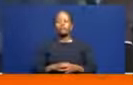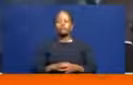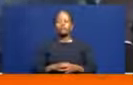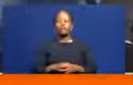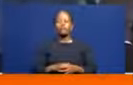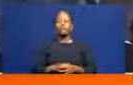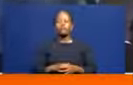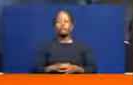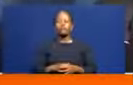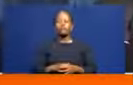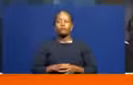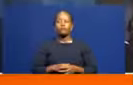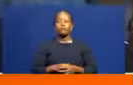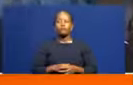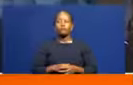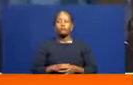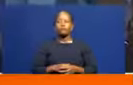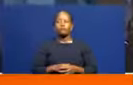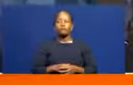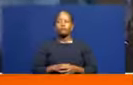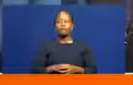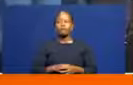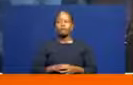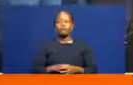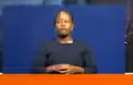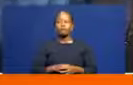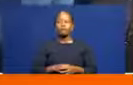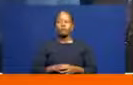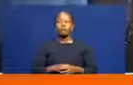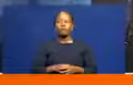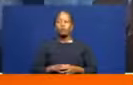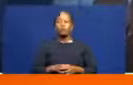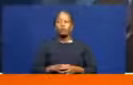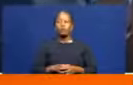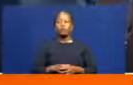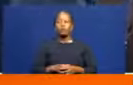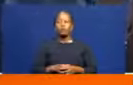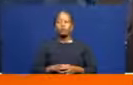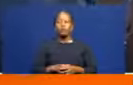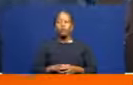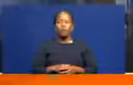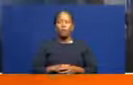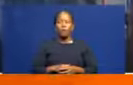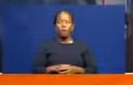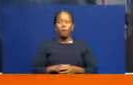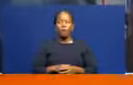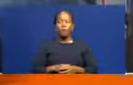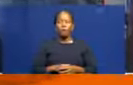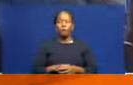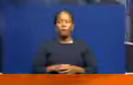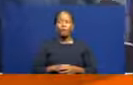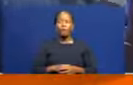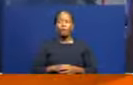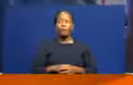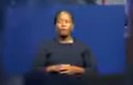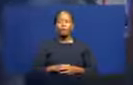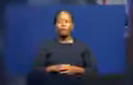Waza. Waza, waza, waza. Apana, you. Waza. South Africa,